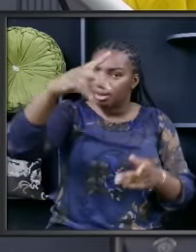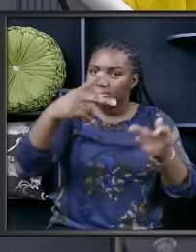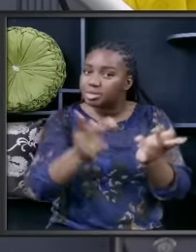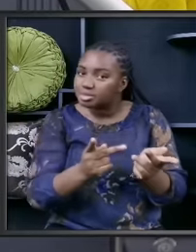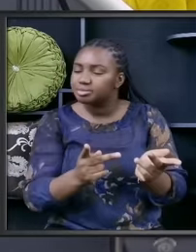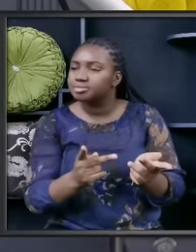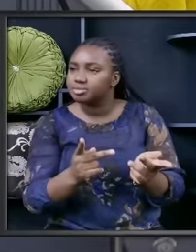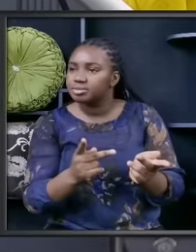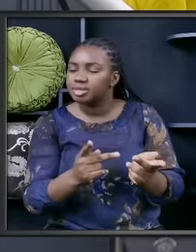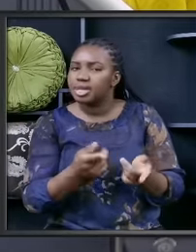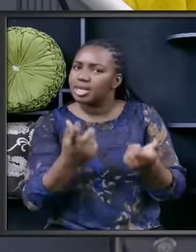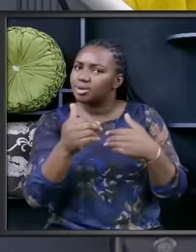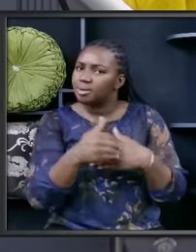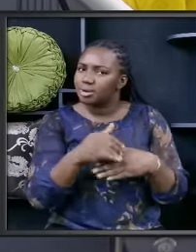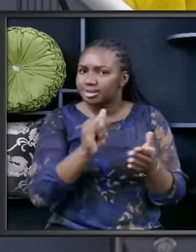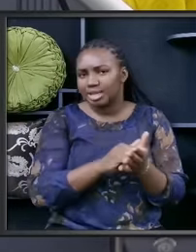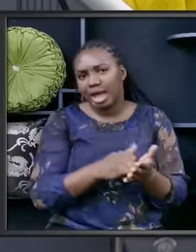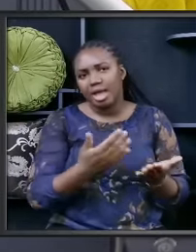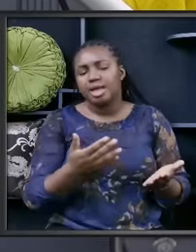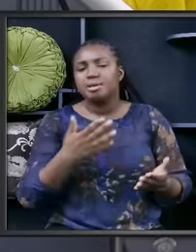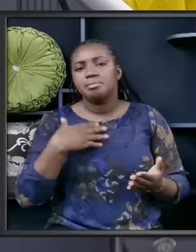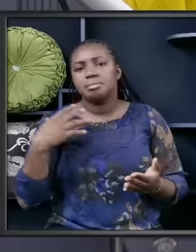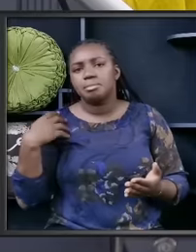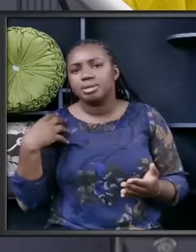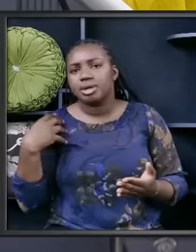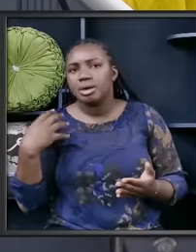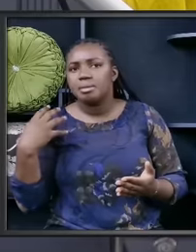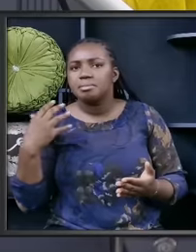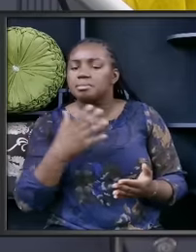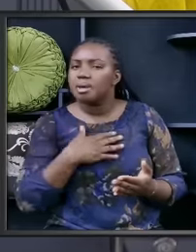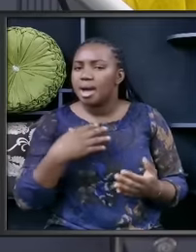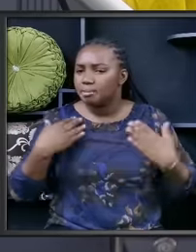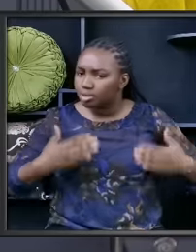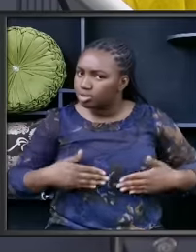the income come back, say, I beg, madam, my body touch you, sorry,